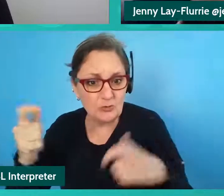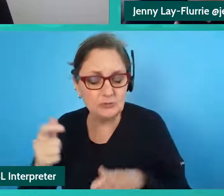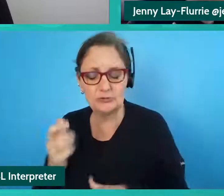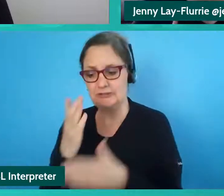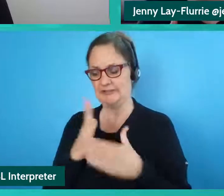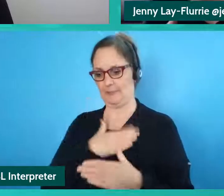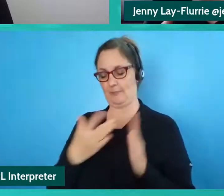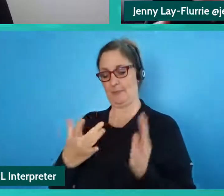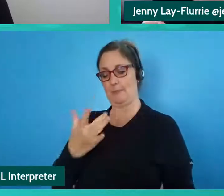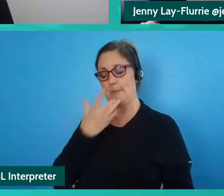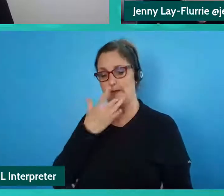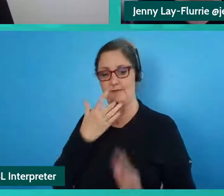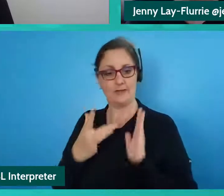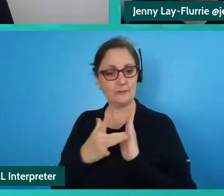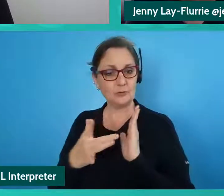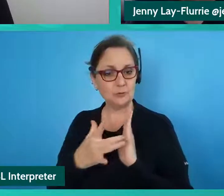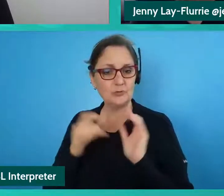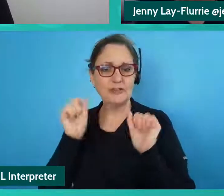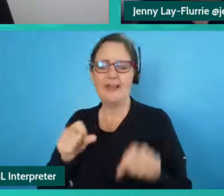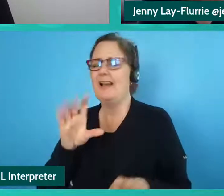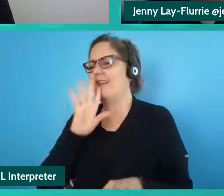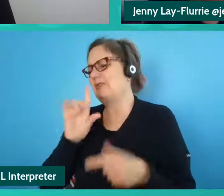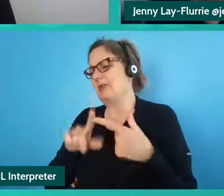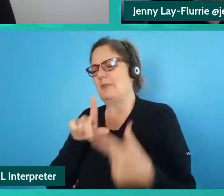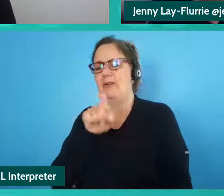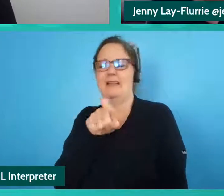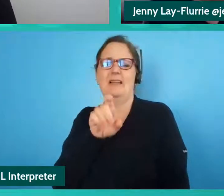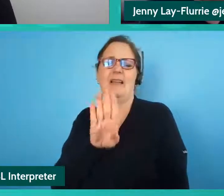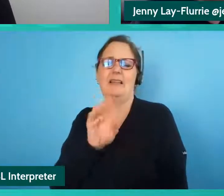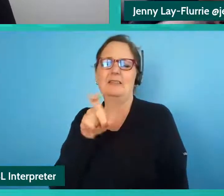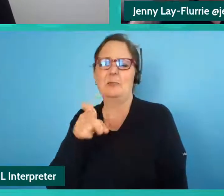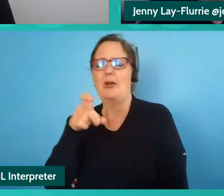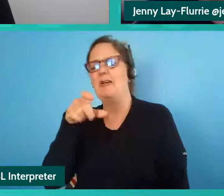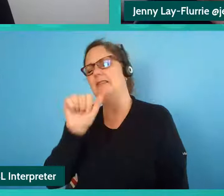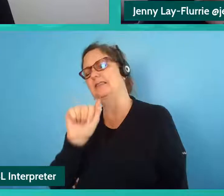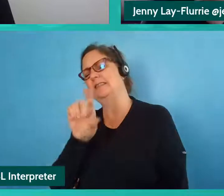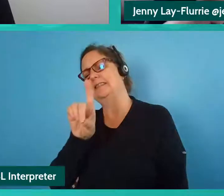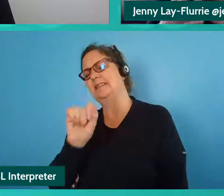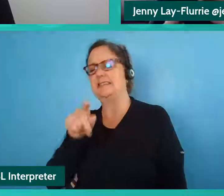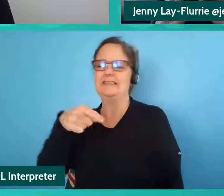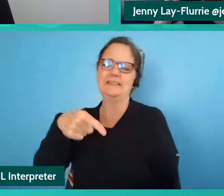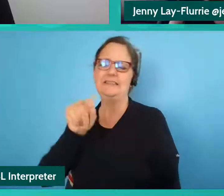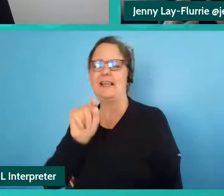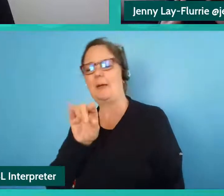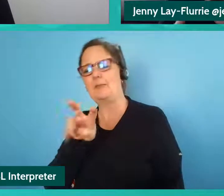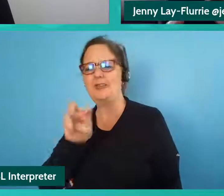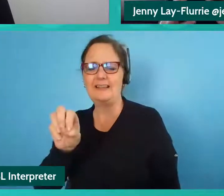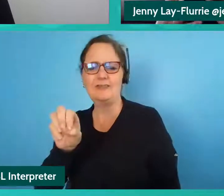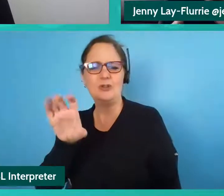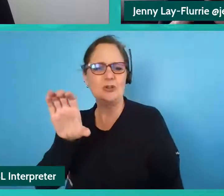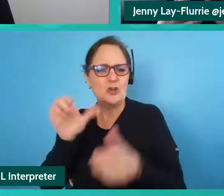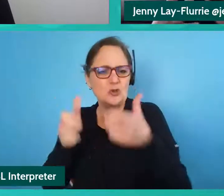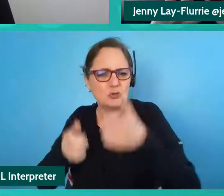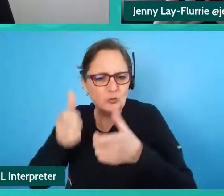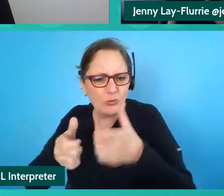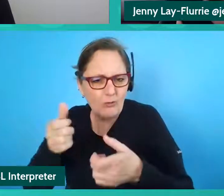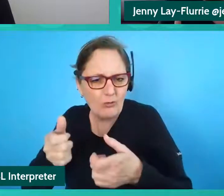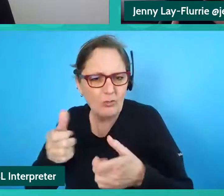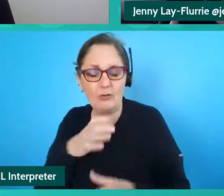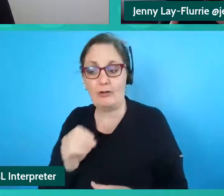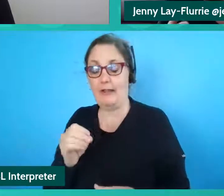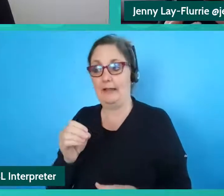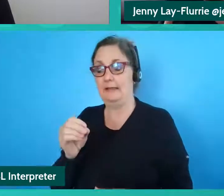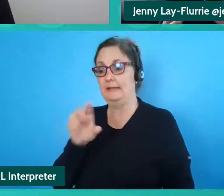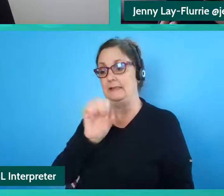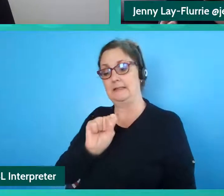about the Xbox Adaptive Controller and Seeing AI for the Blind, which is an amazing app. But actually some of the things that excite me right